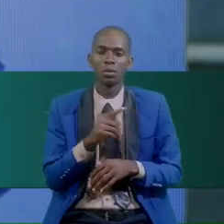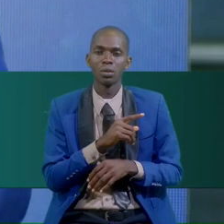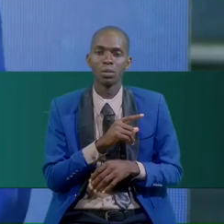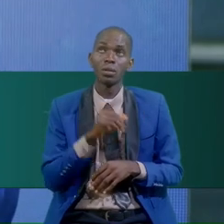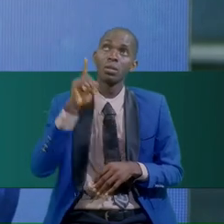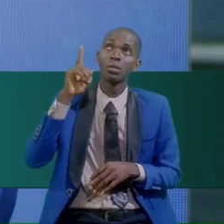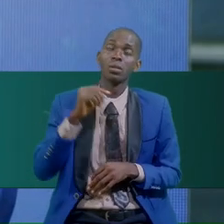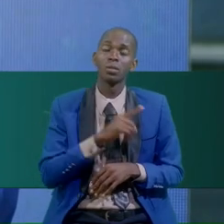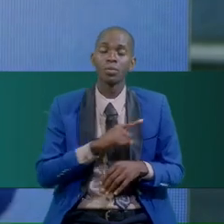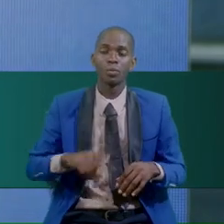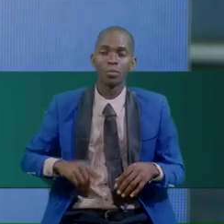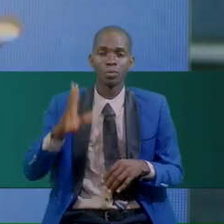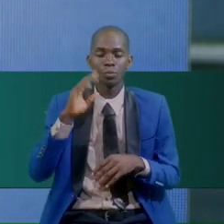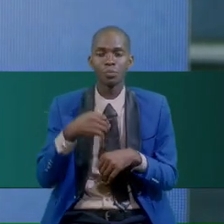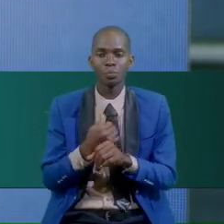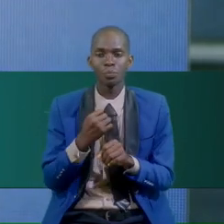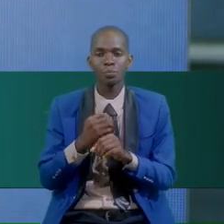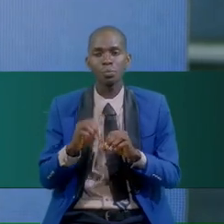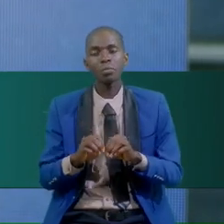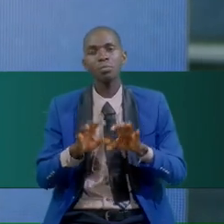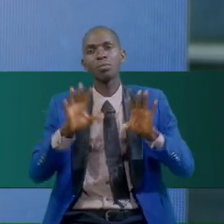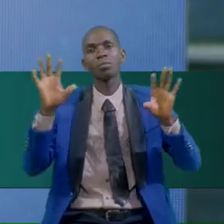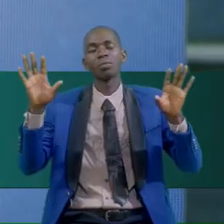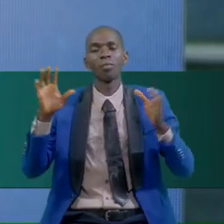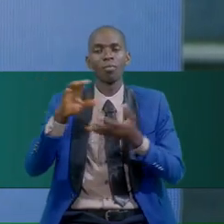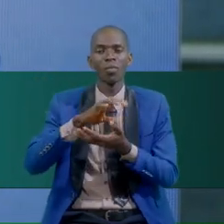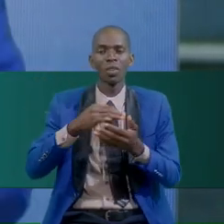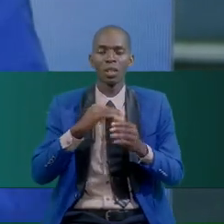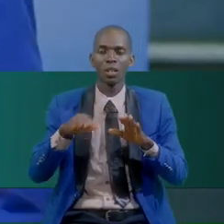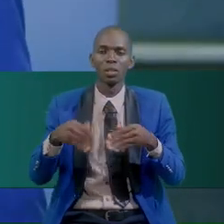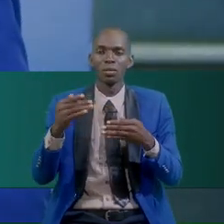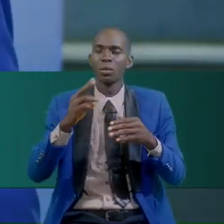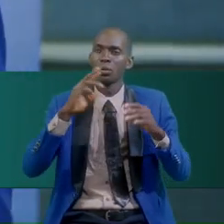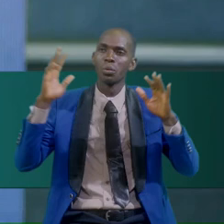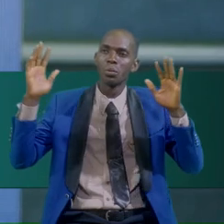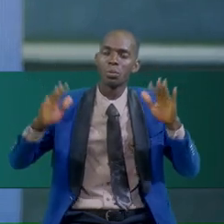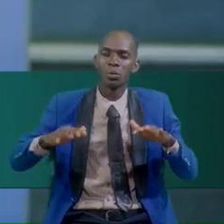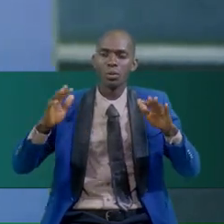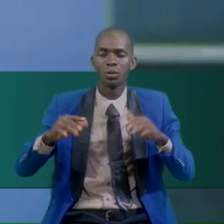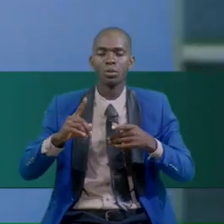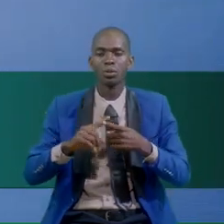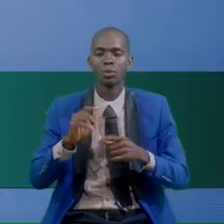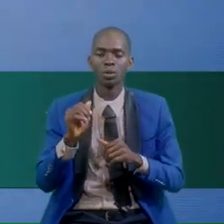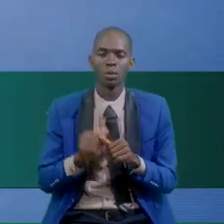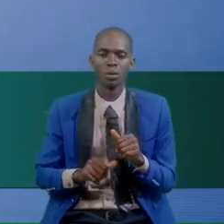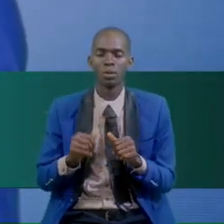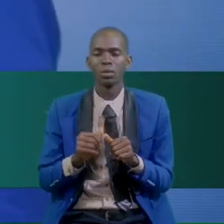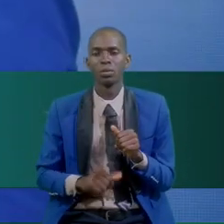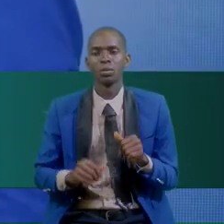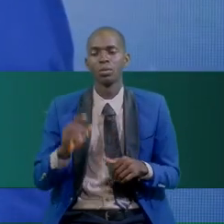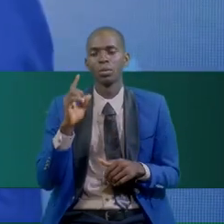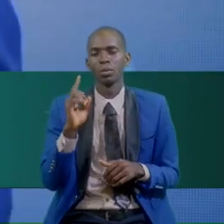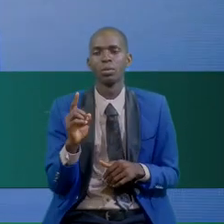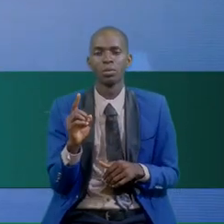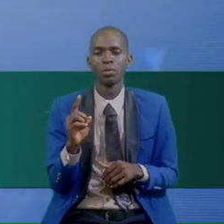make bright clouds and give them showers of rain to every one